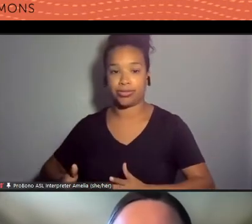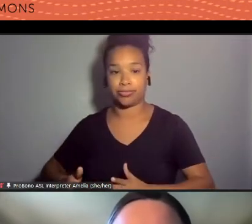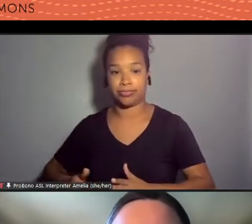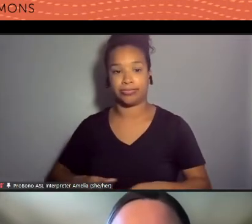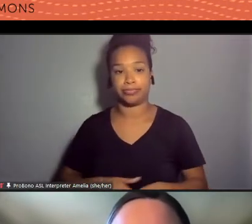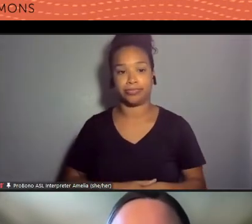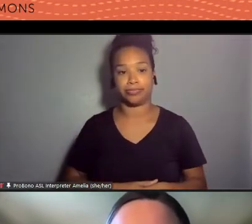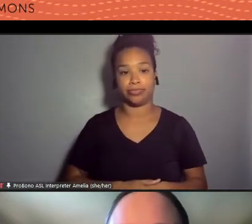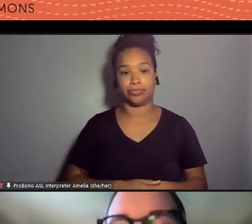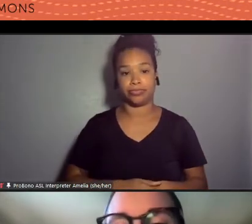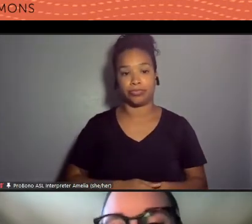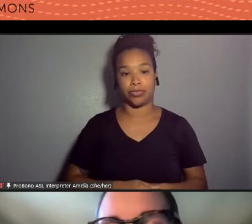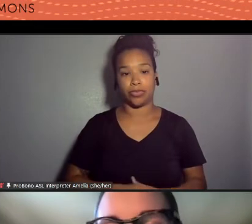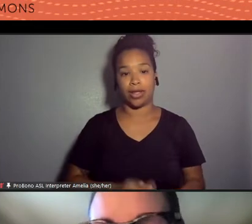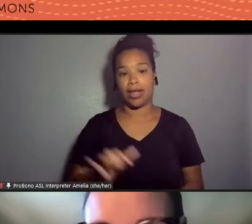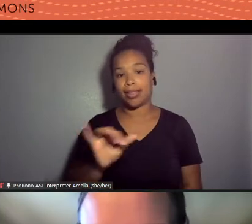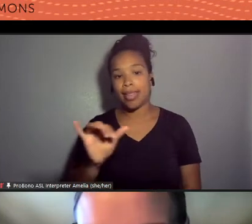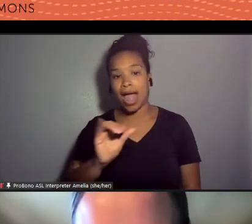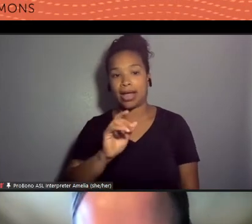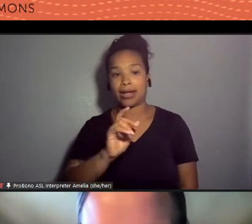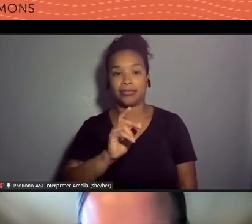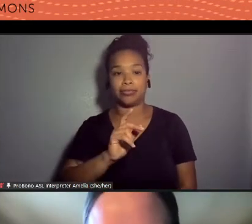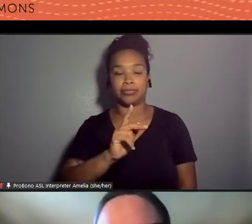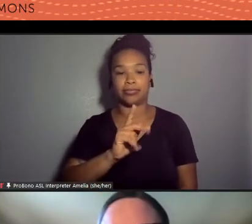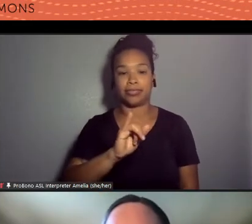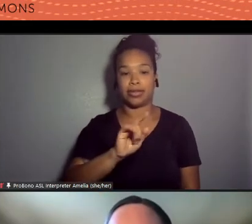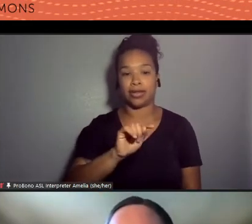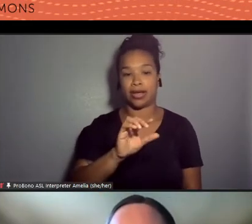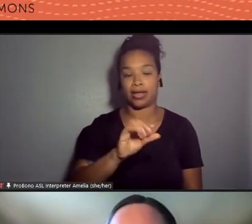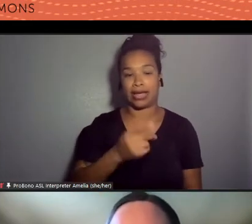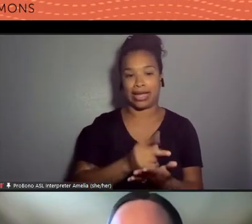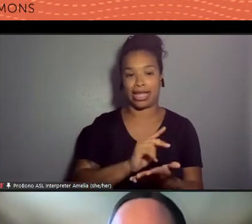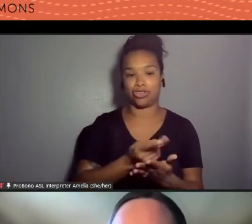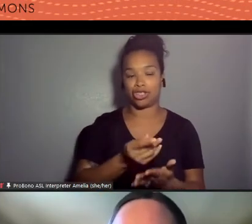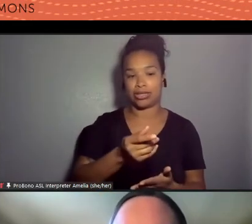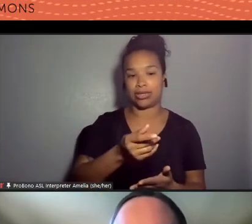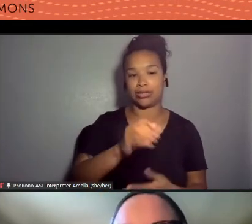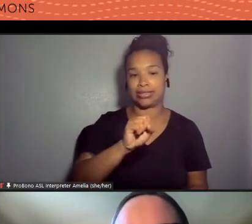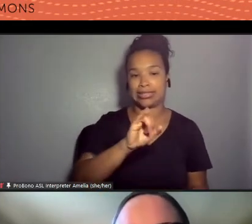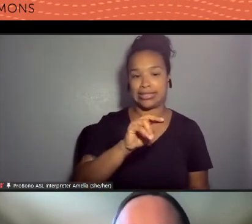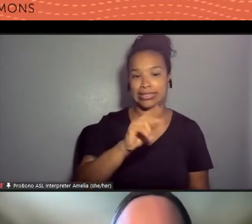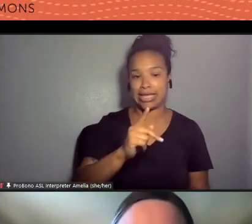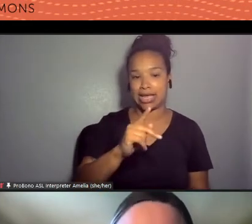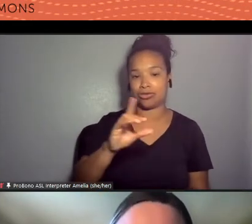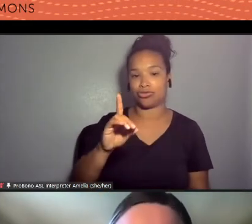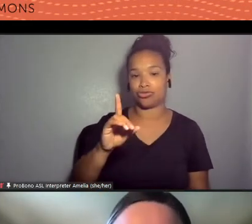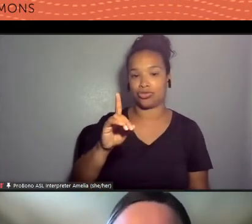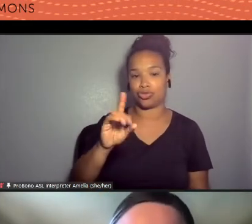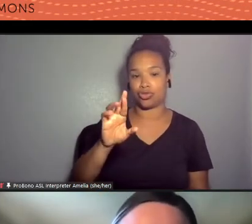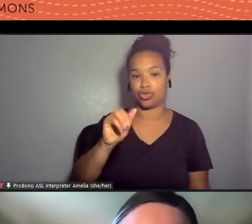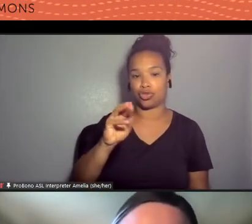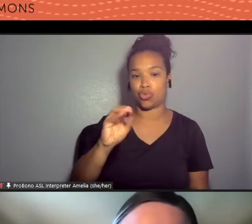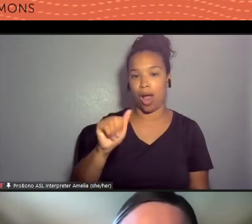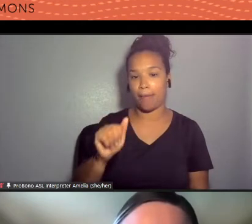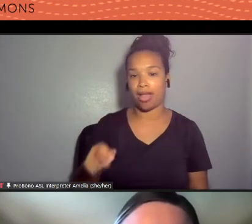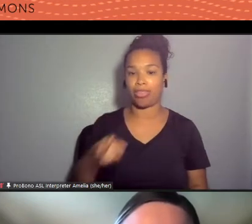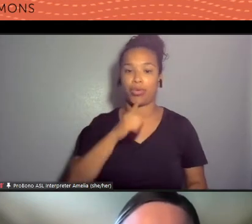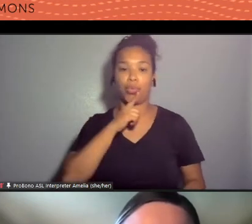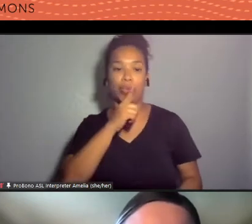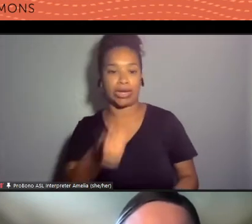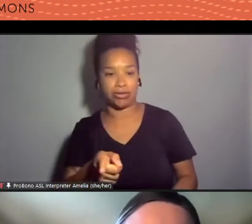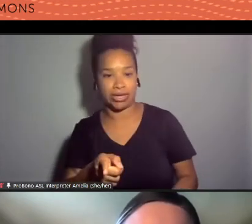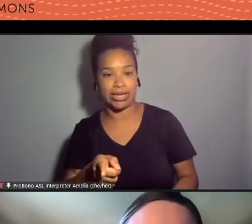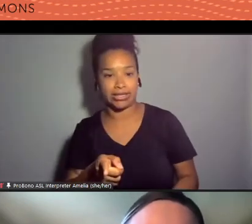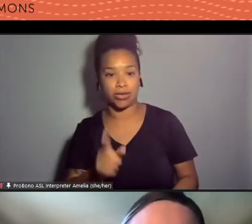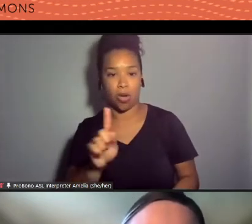one, but, you know, could be cool. A kitchen sink drama, the reality, the realness of that only